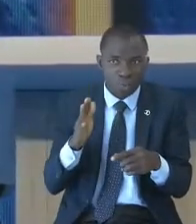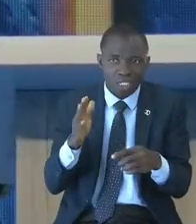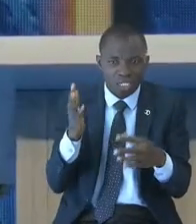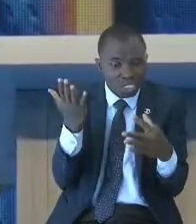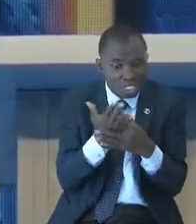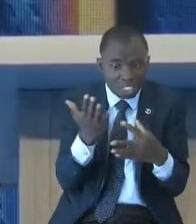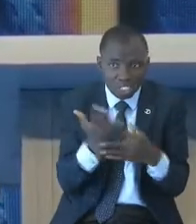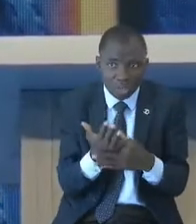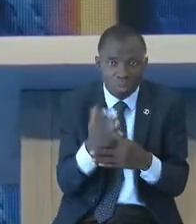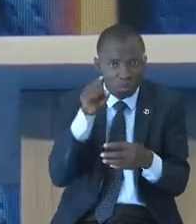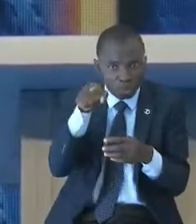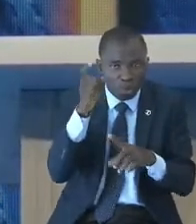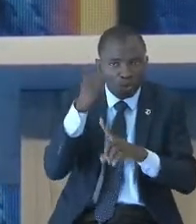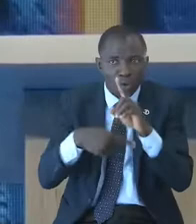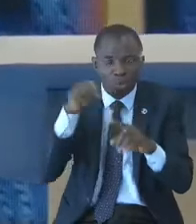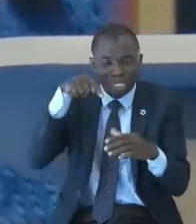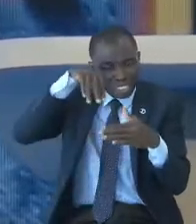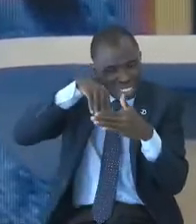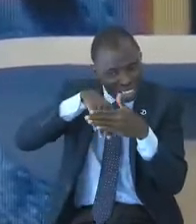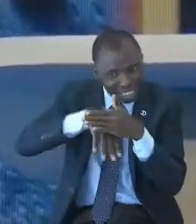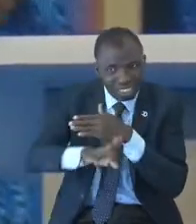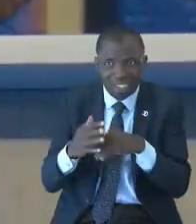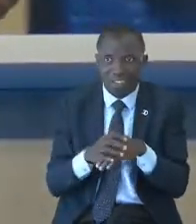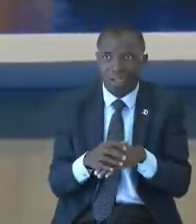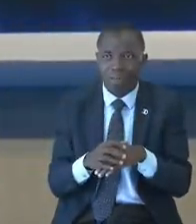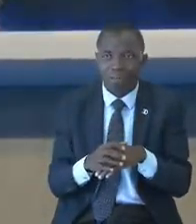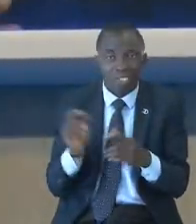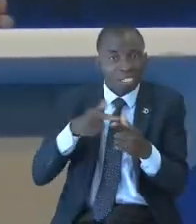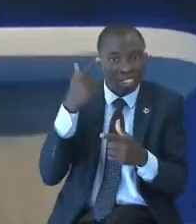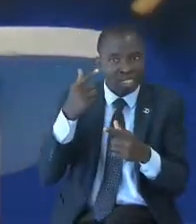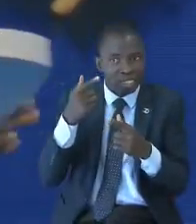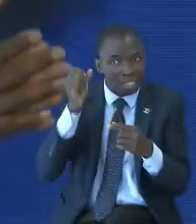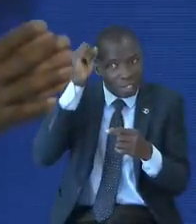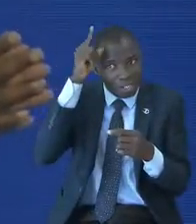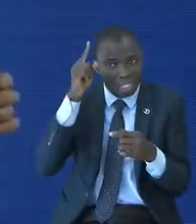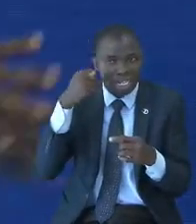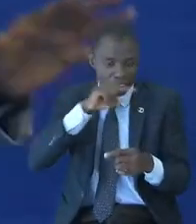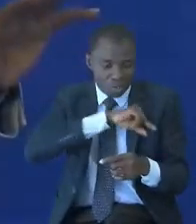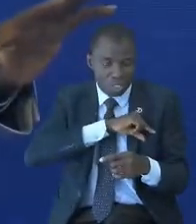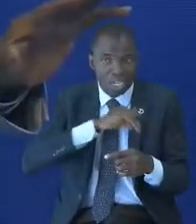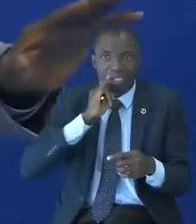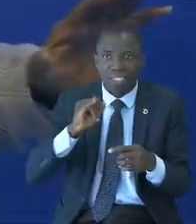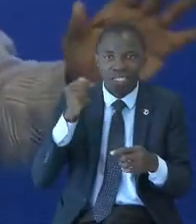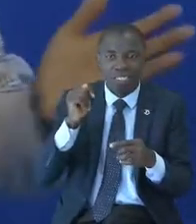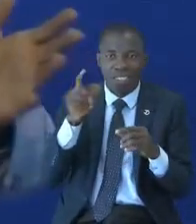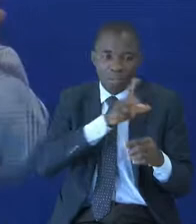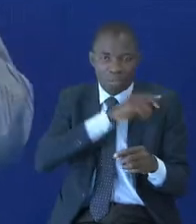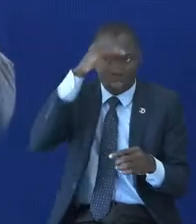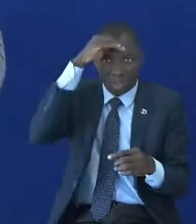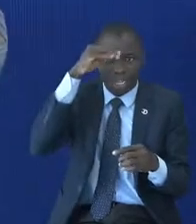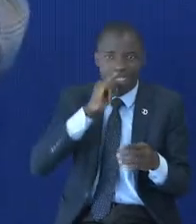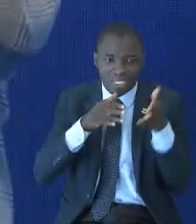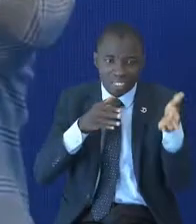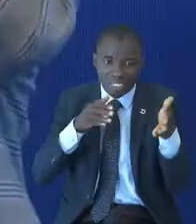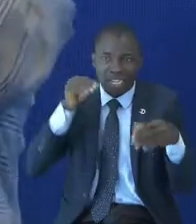from the inside. You understand? The conscience is the policeman. And the conscience is inside